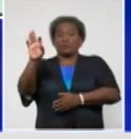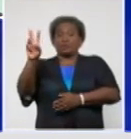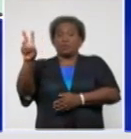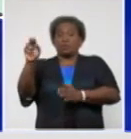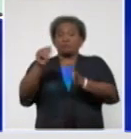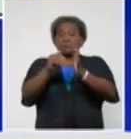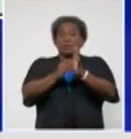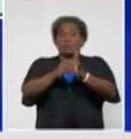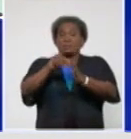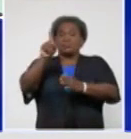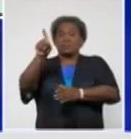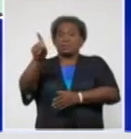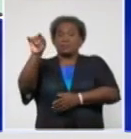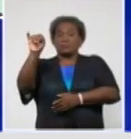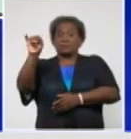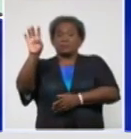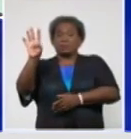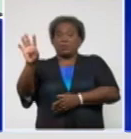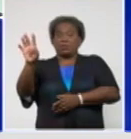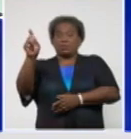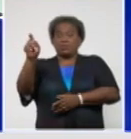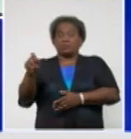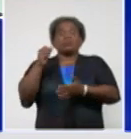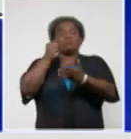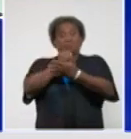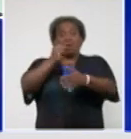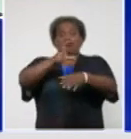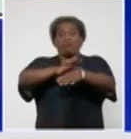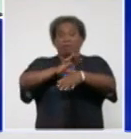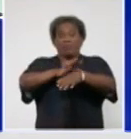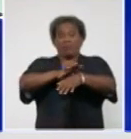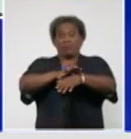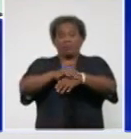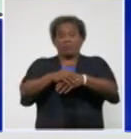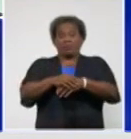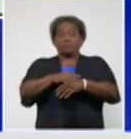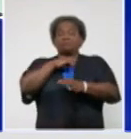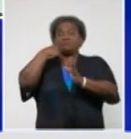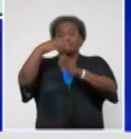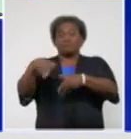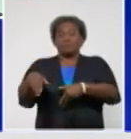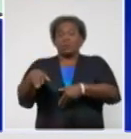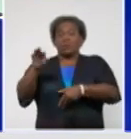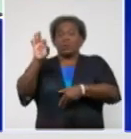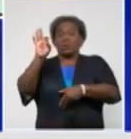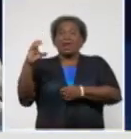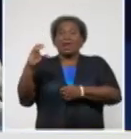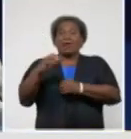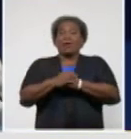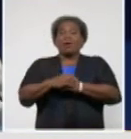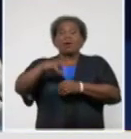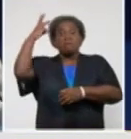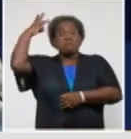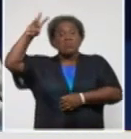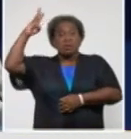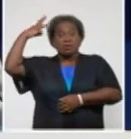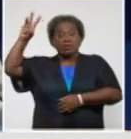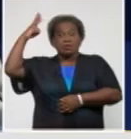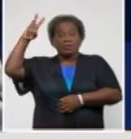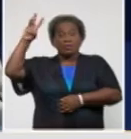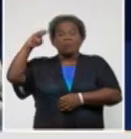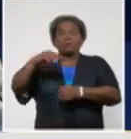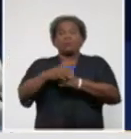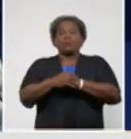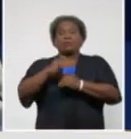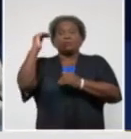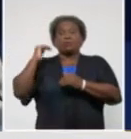18,365 COVID-19 related deaths, with 102 reported yesterday. Next